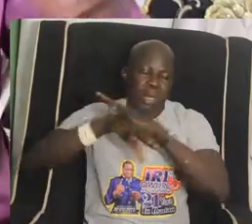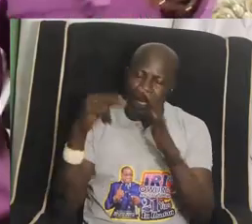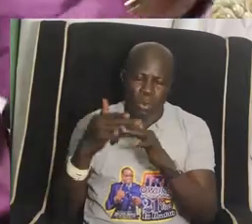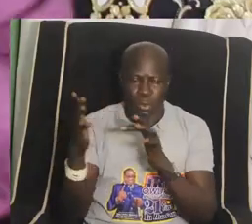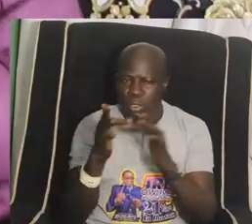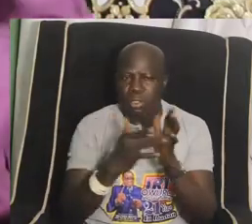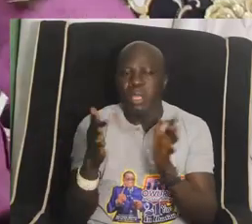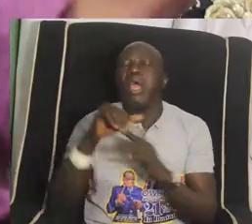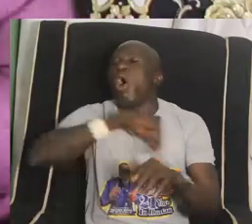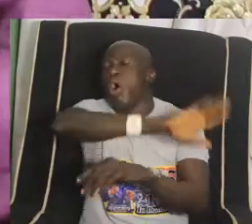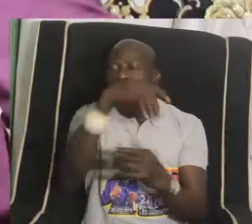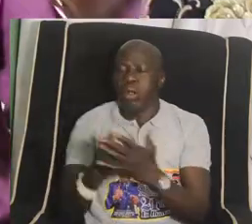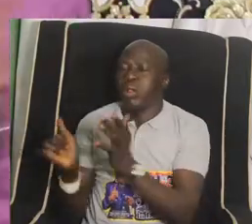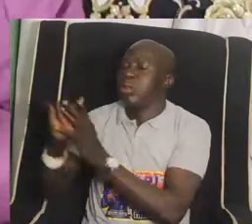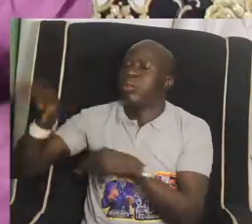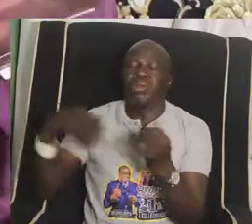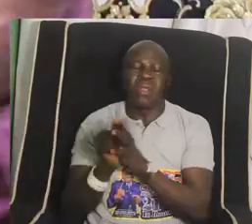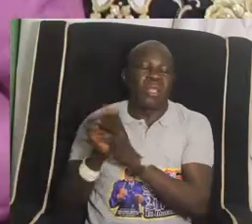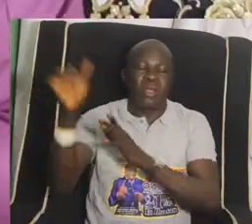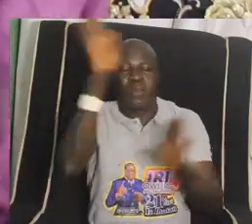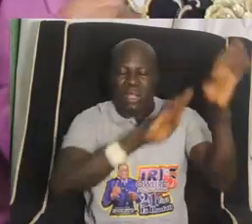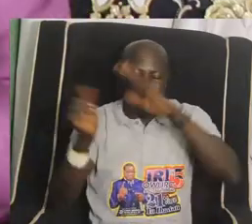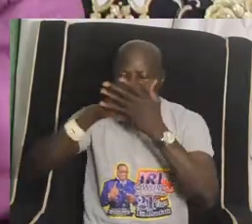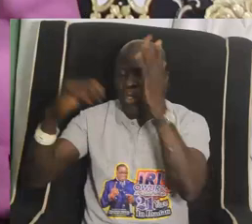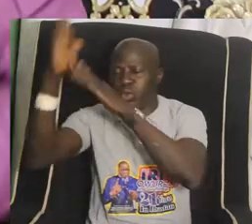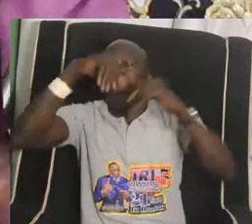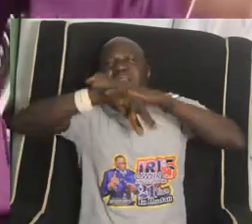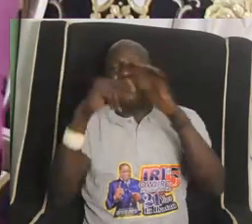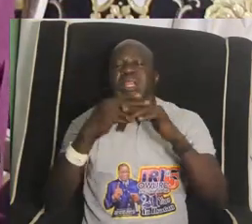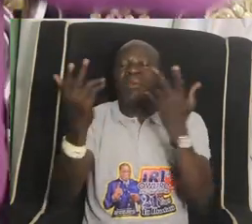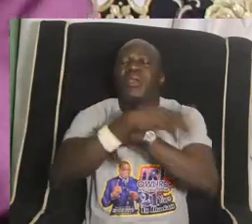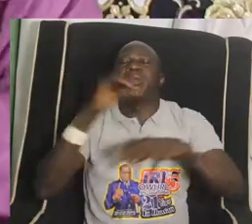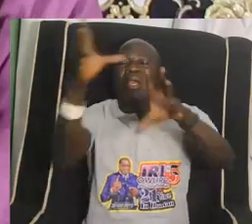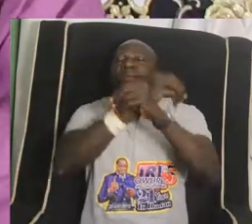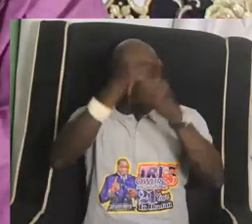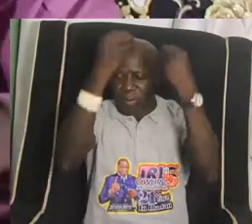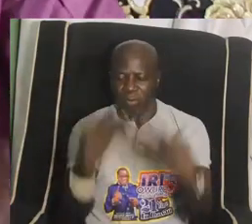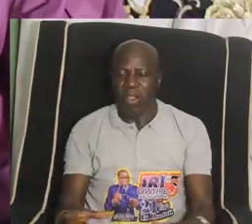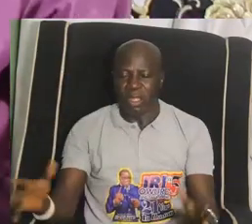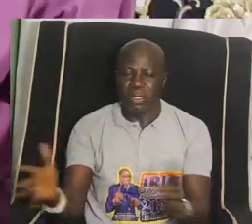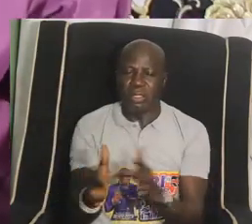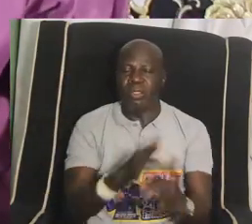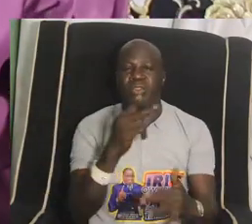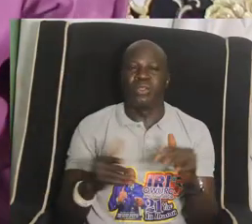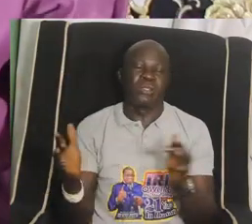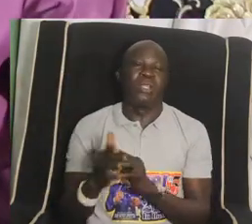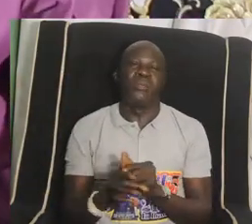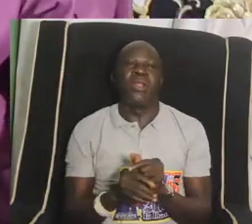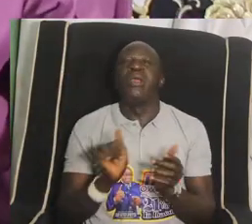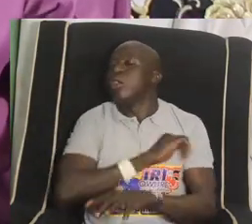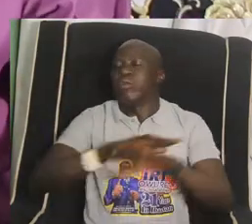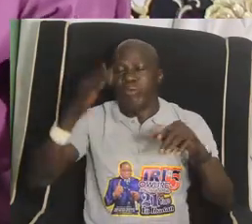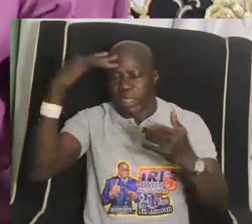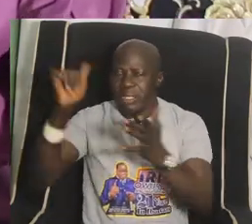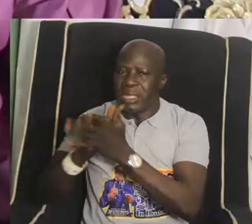I pray in the name of the Lord. Honor the pastor of the roof is commencing. Be free today in Jesus'